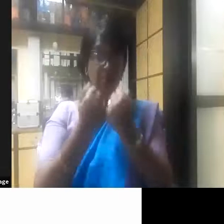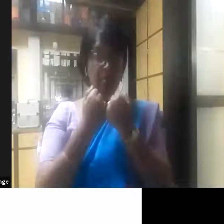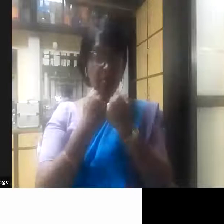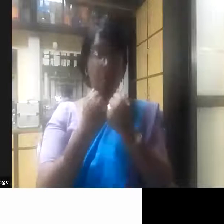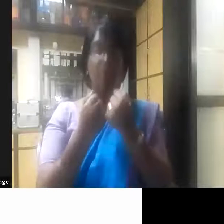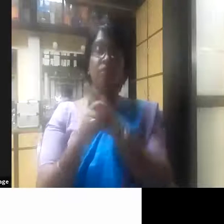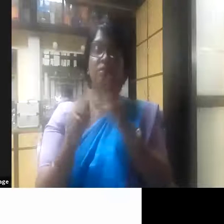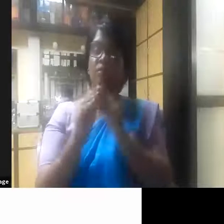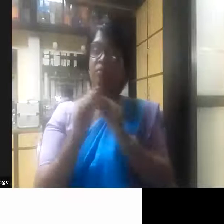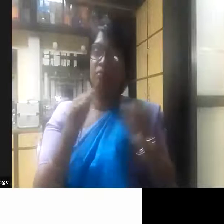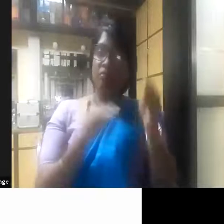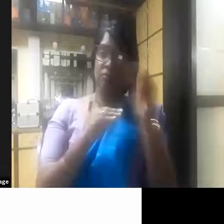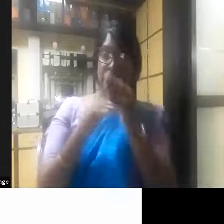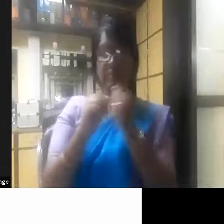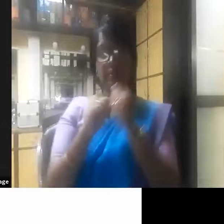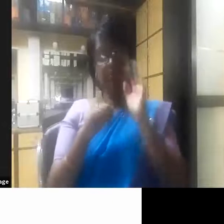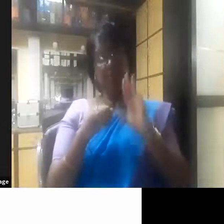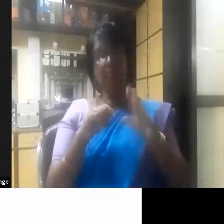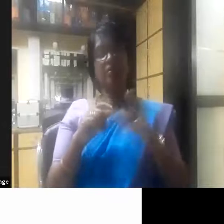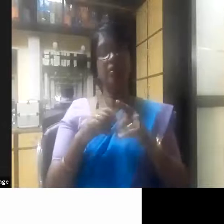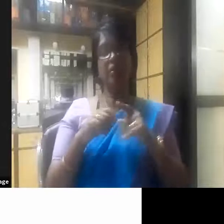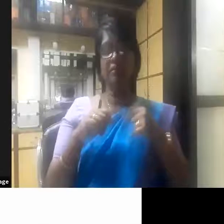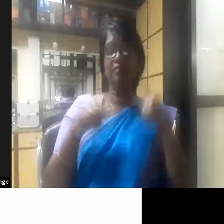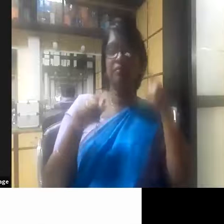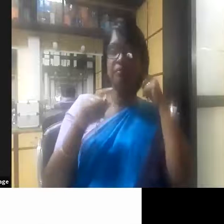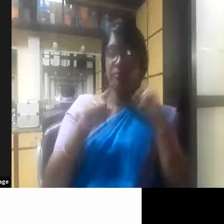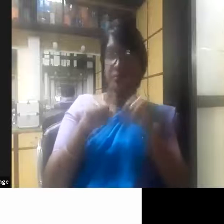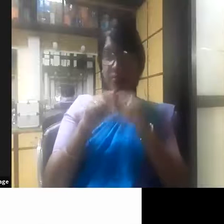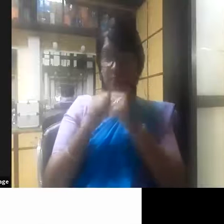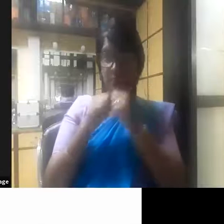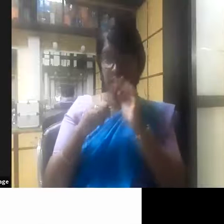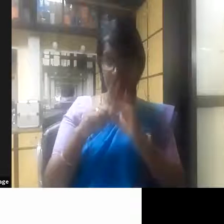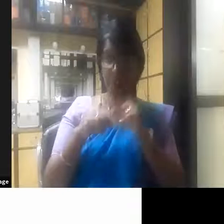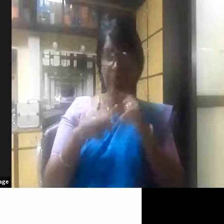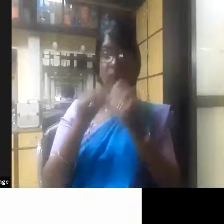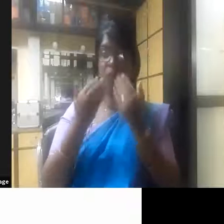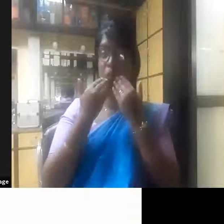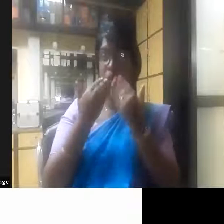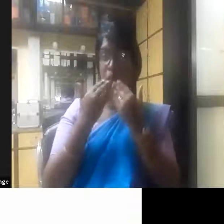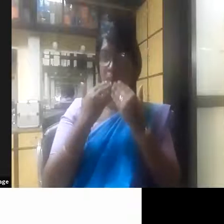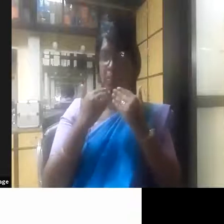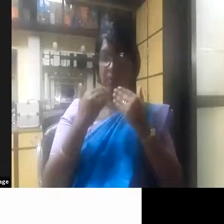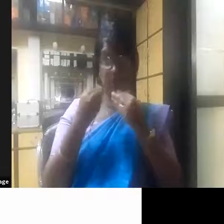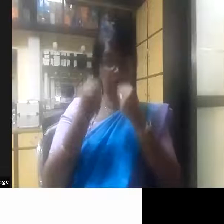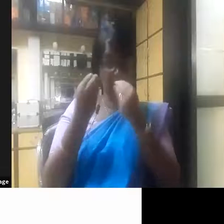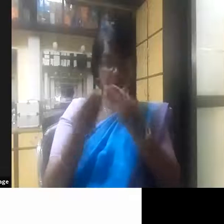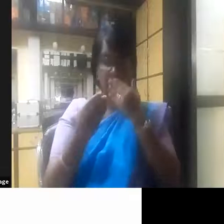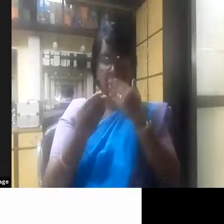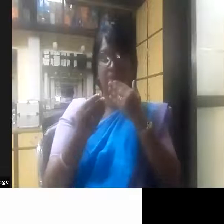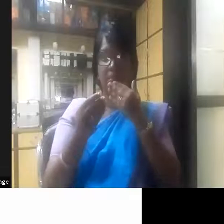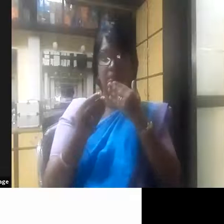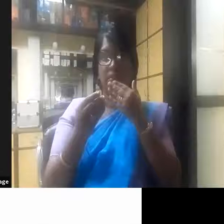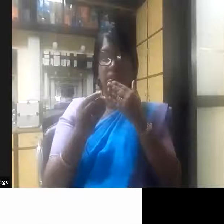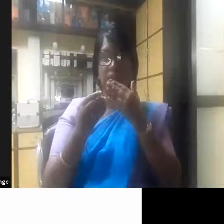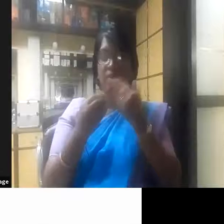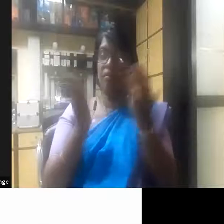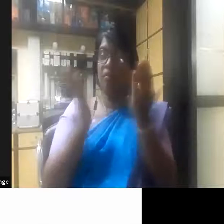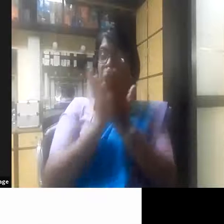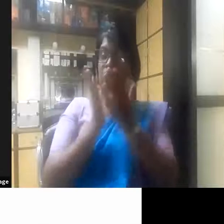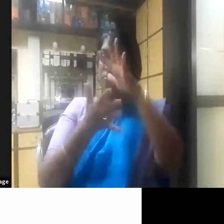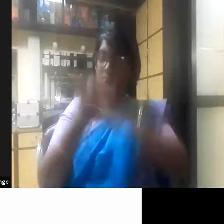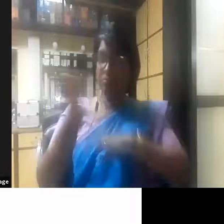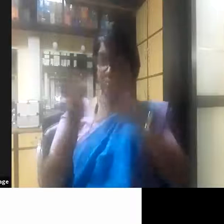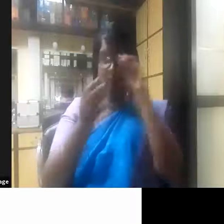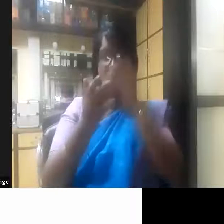book space, provide instructions, process documentation, track and trace shipments, arrange payments,